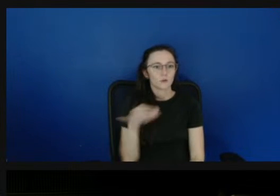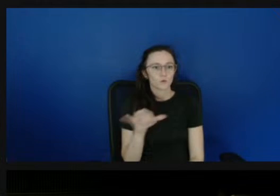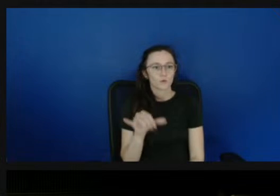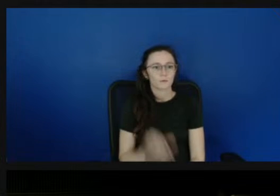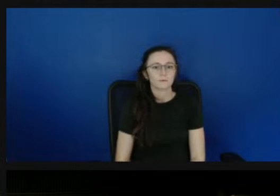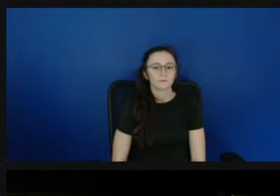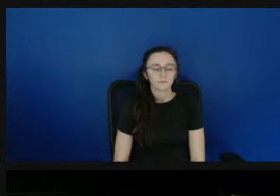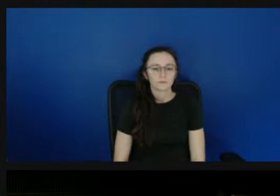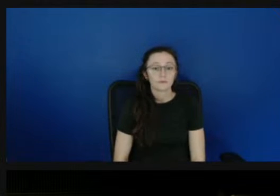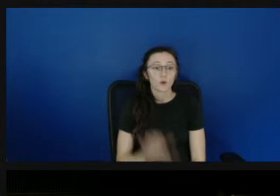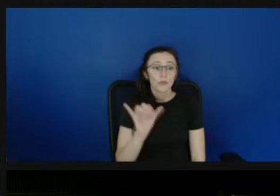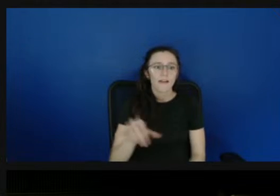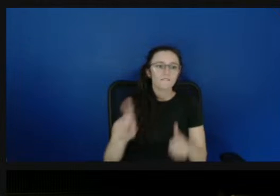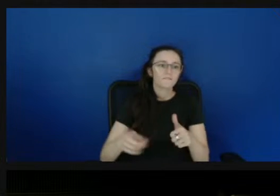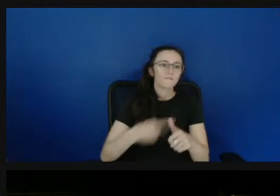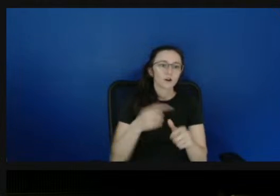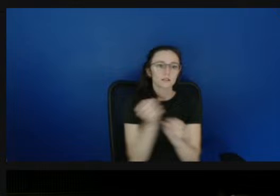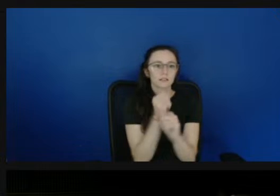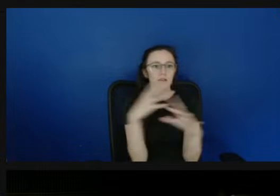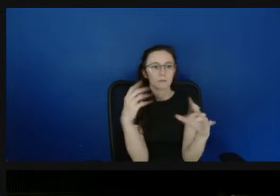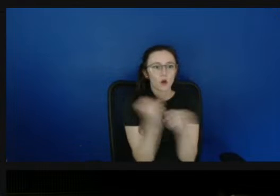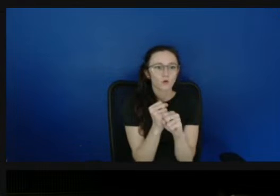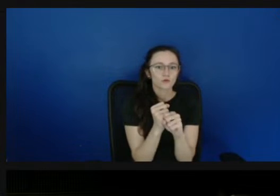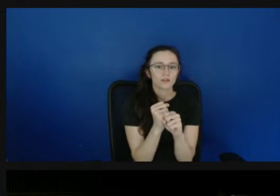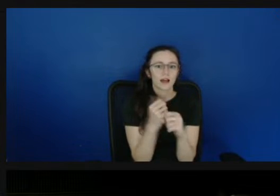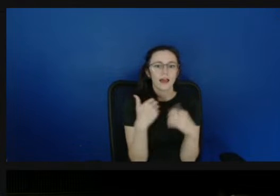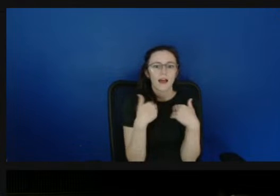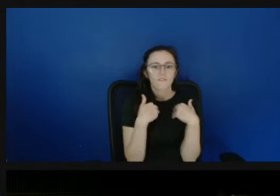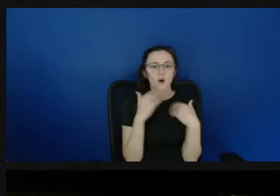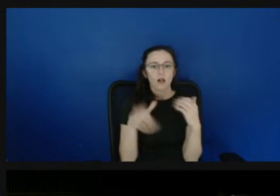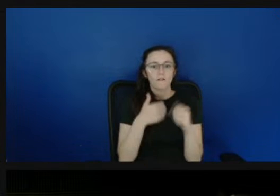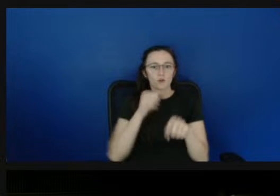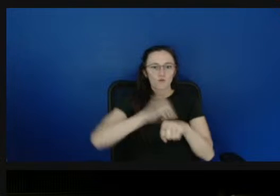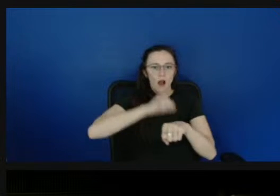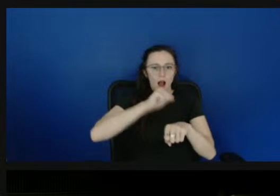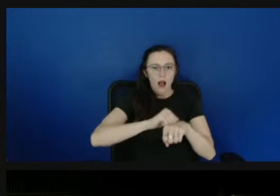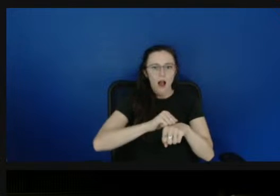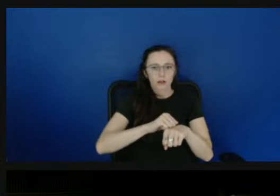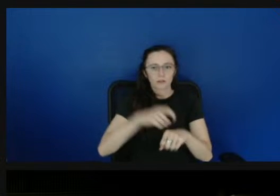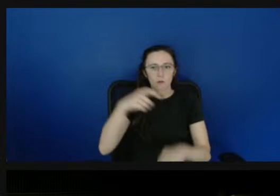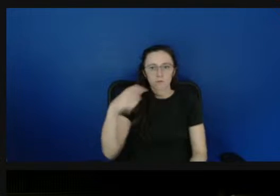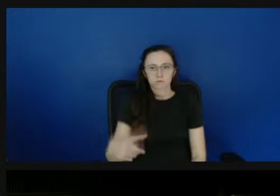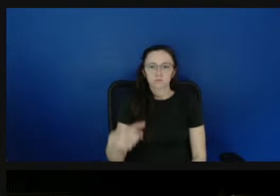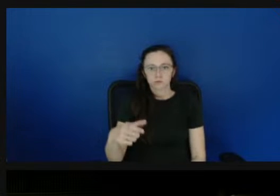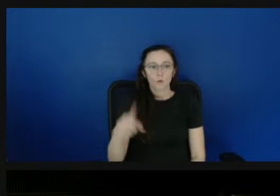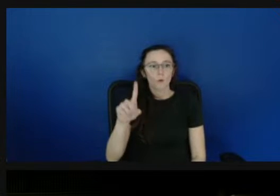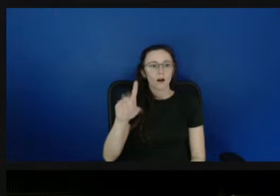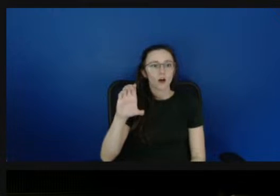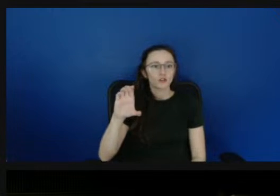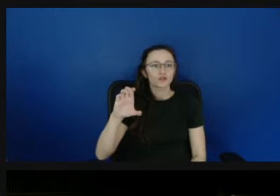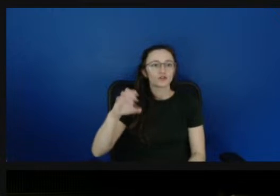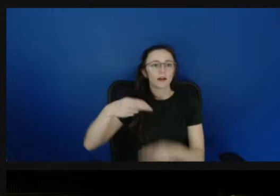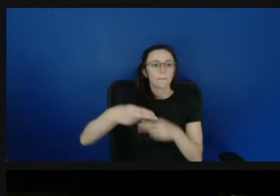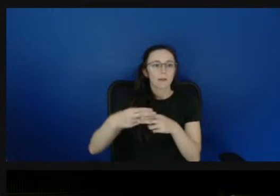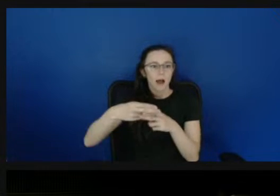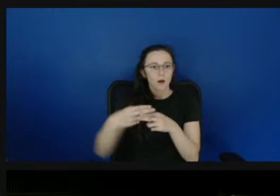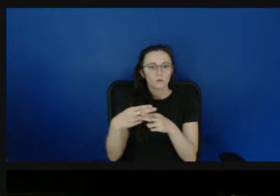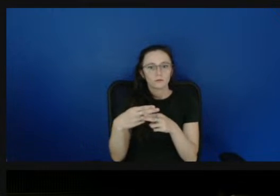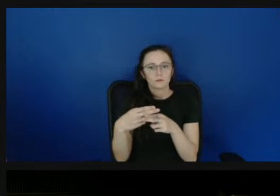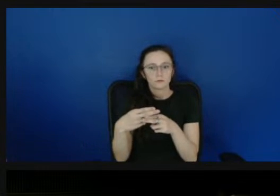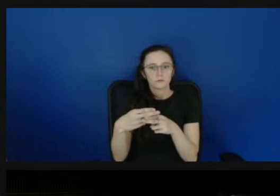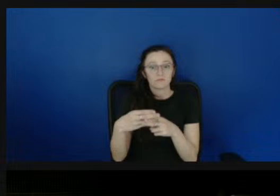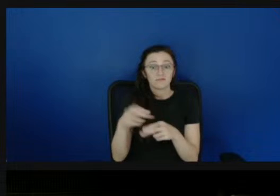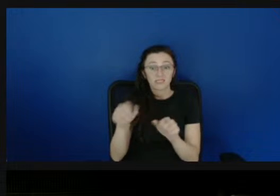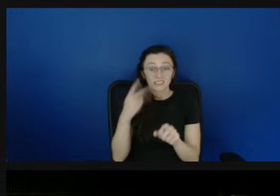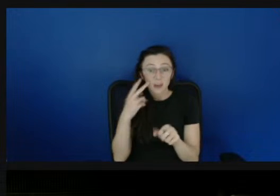That first explosion, here is these fragments of that 100-pound block and where it hit on the lava, and see if I can do that to a rock.